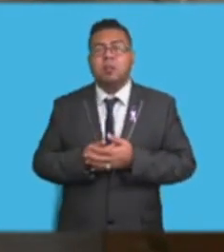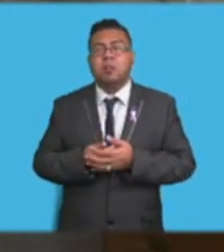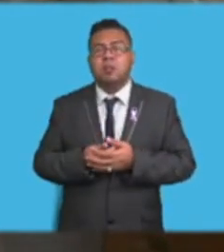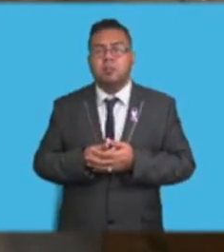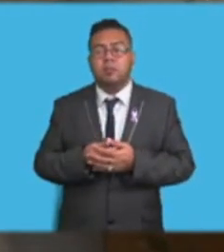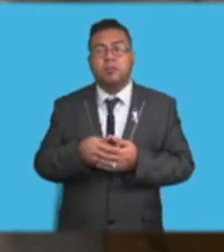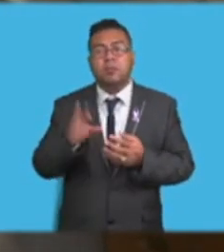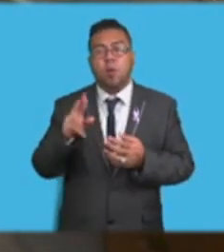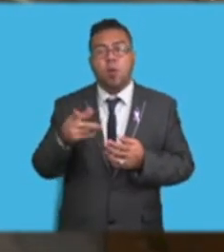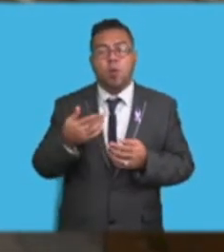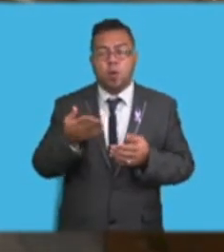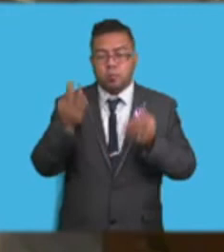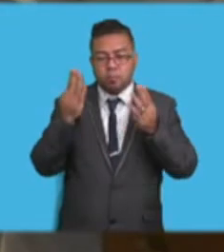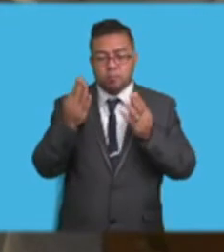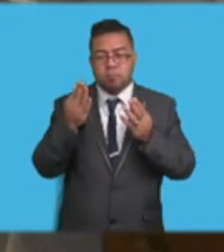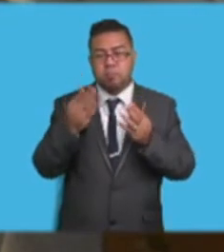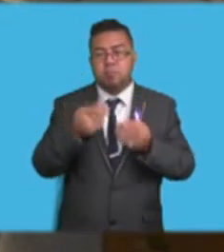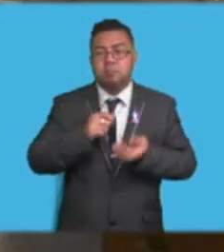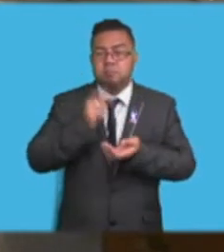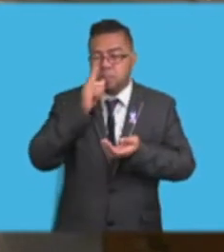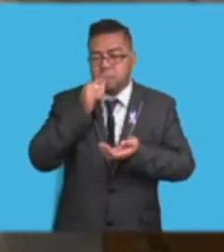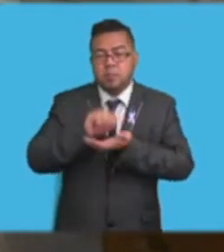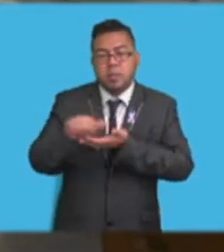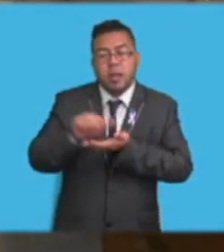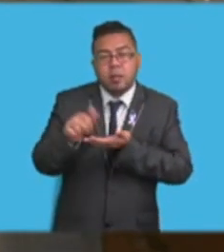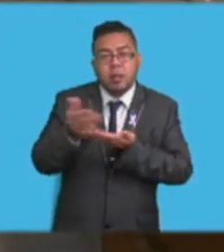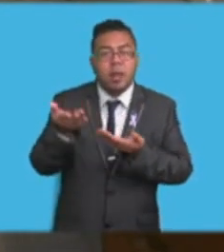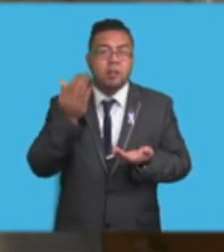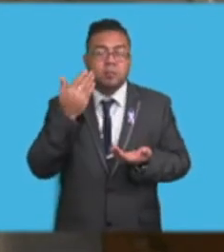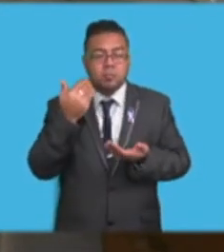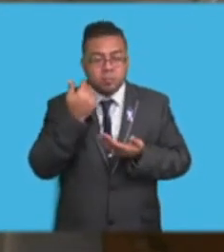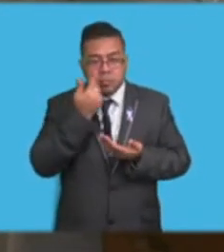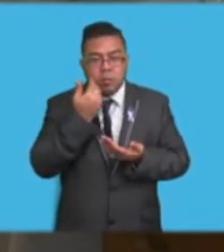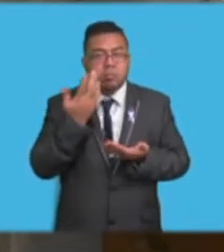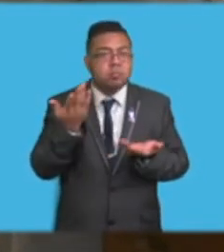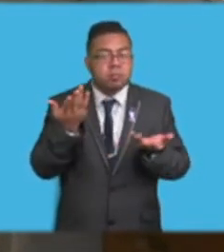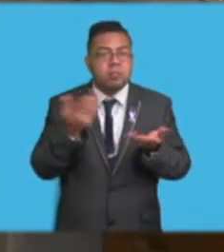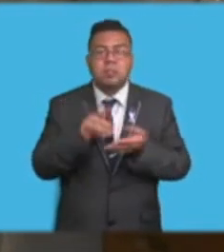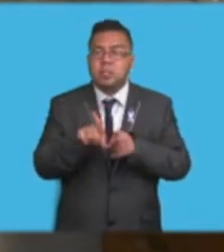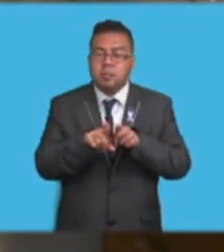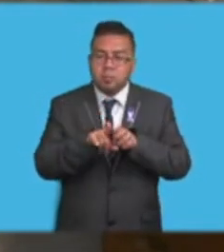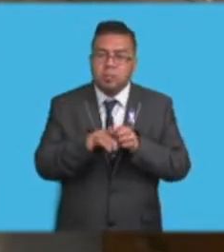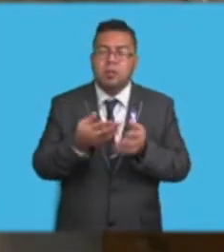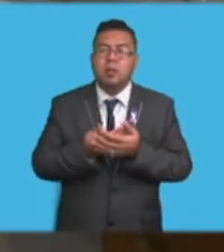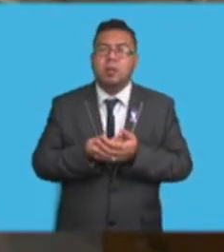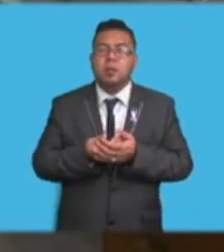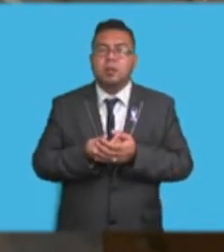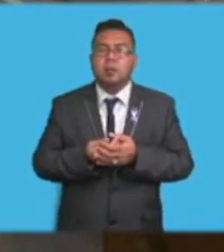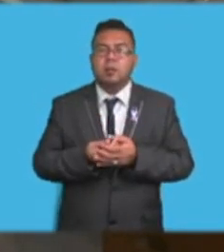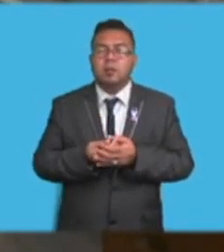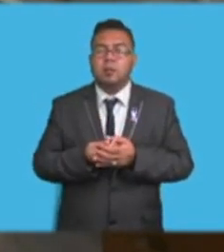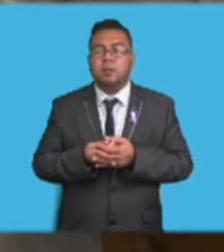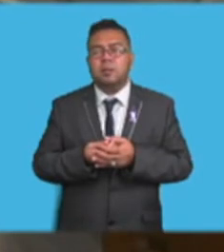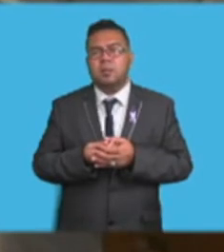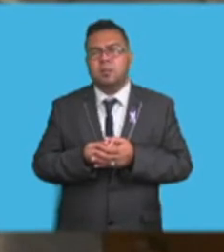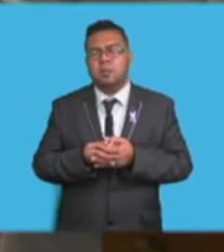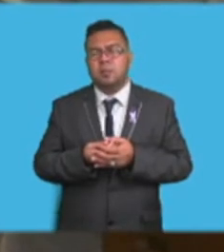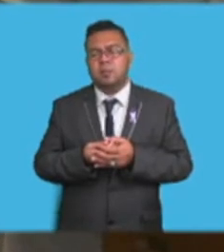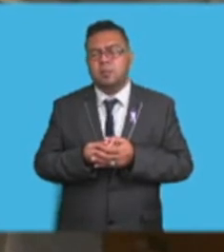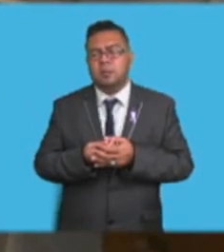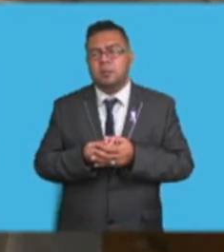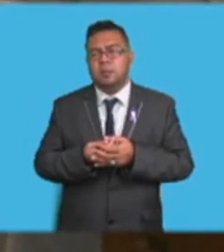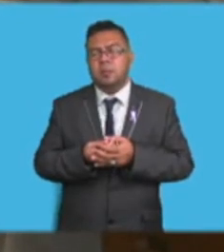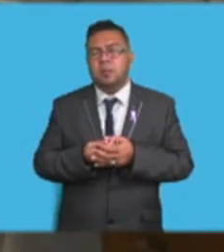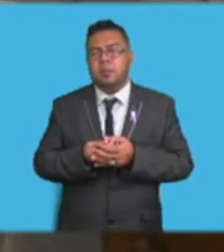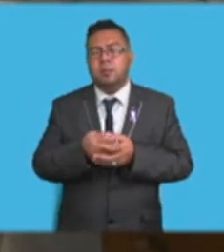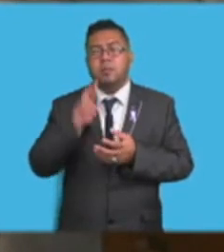in Fiji. Madam Speaker, in addressing the participation of women in public and political life, it is noteworthy that more